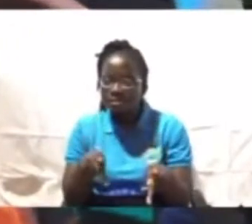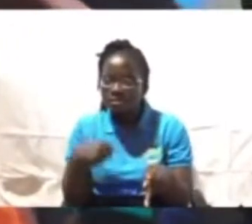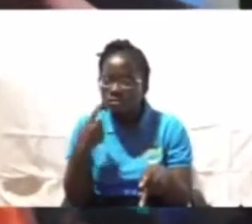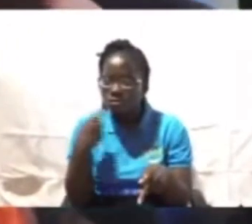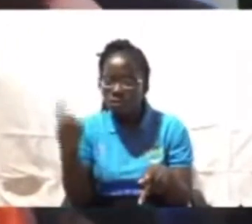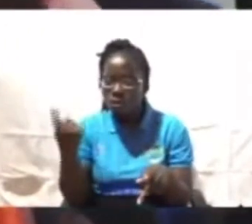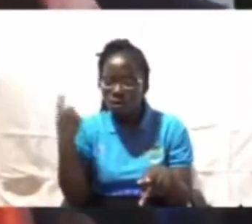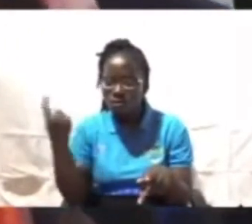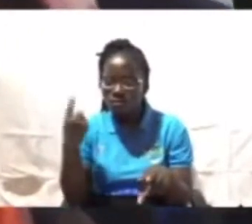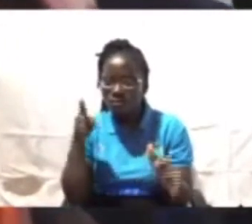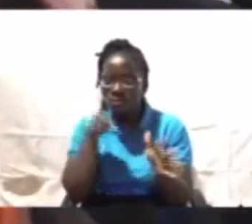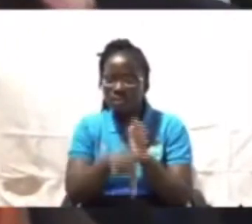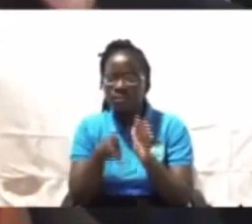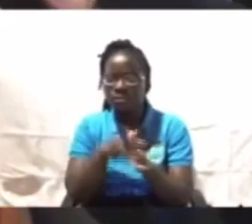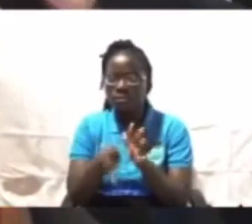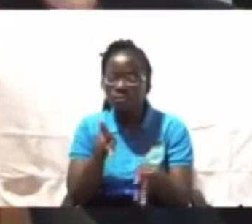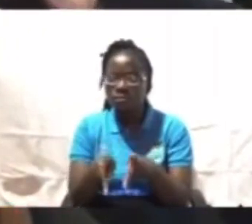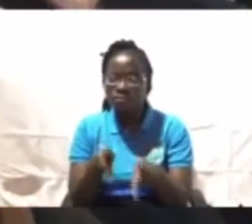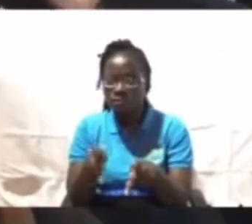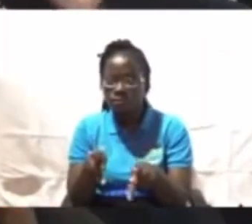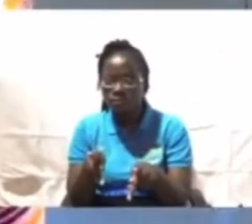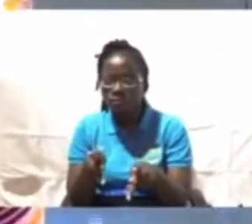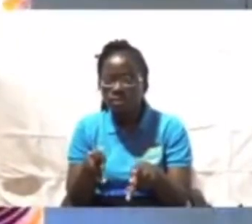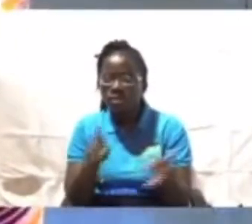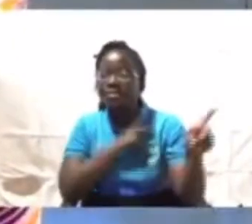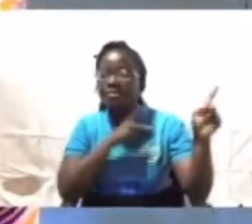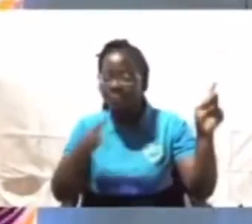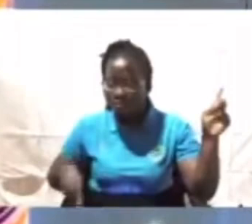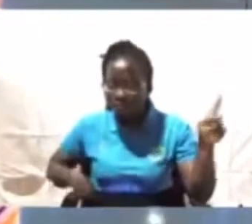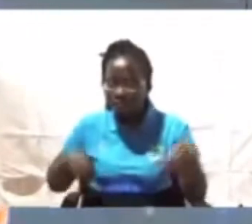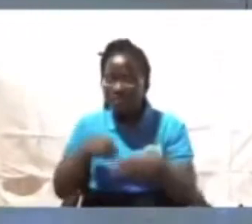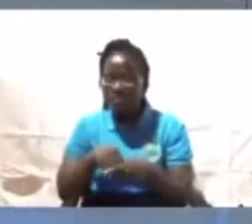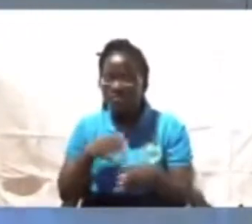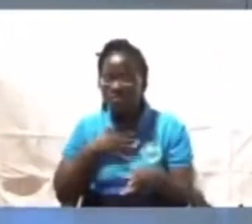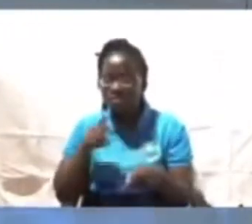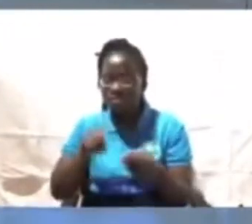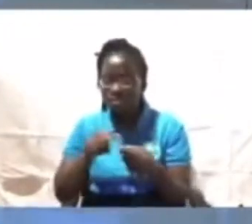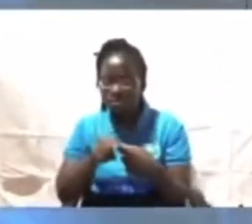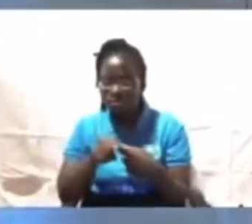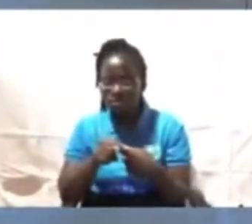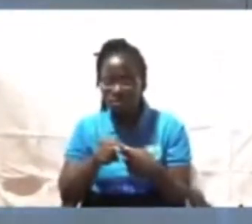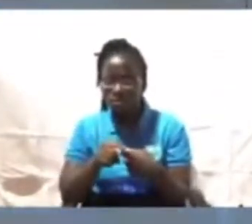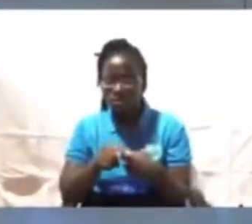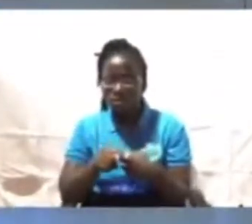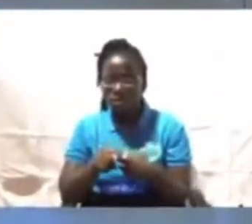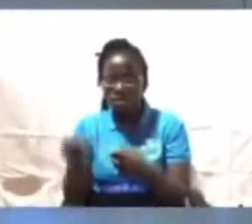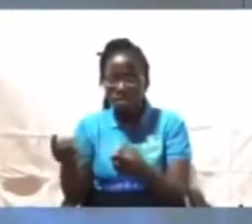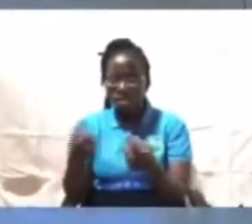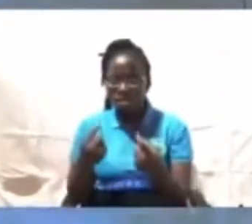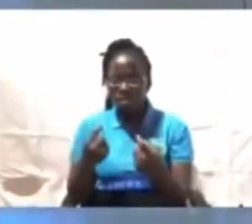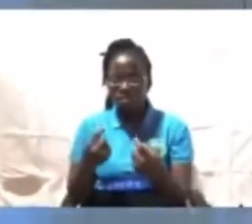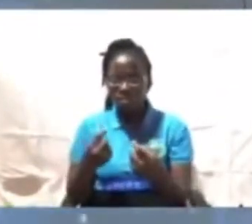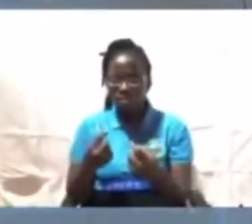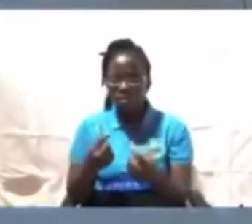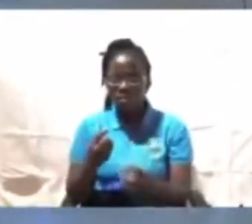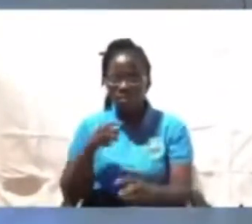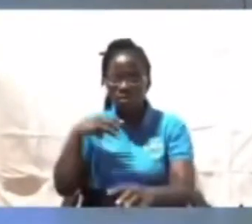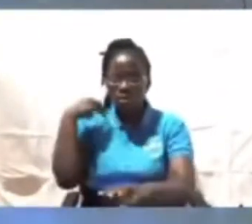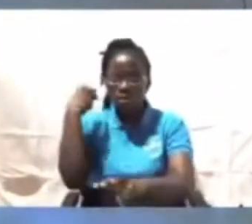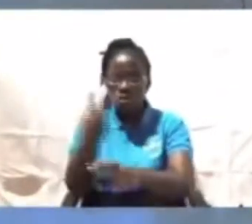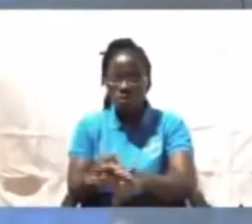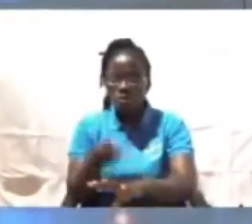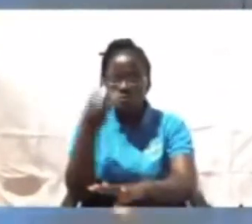Me brother by no aboboma manye. And I to my junjay, and say, me brother, na anajo kun kun kun